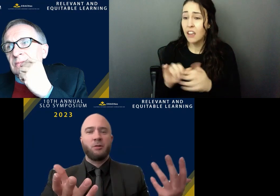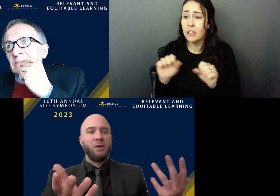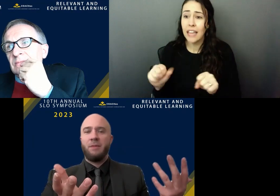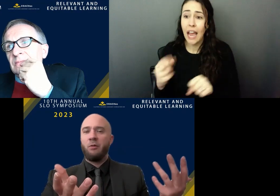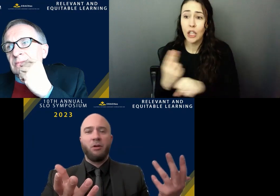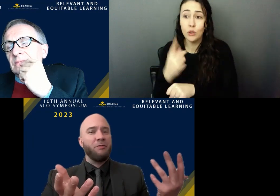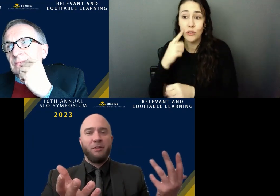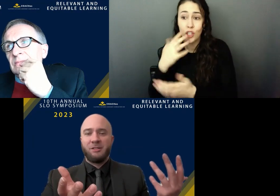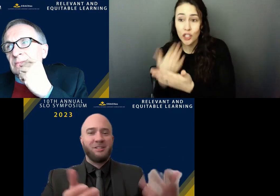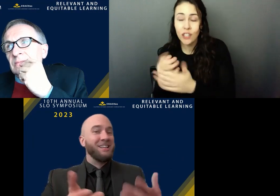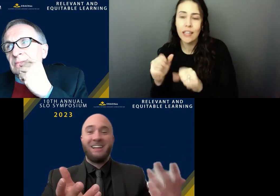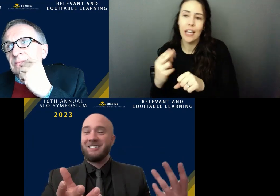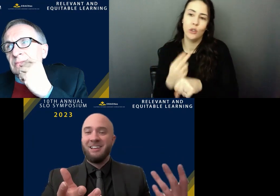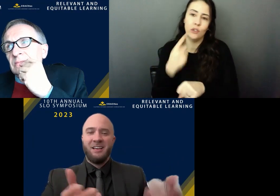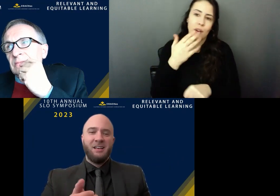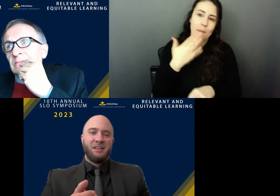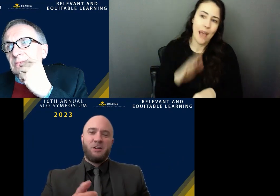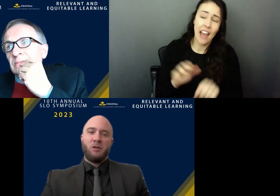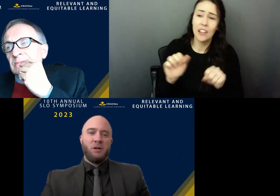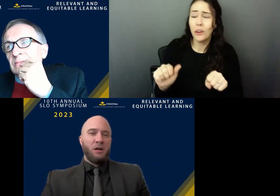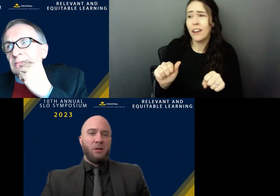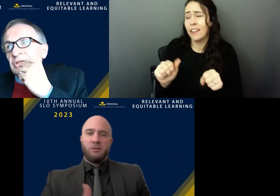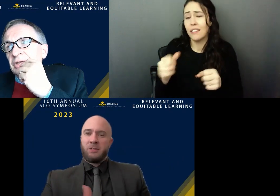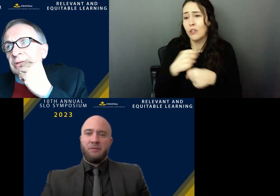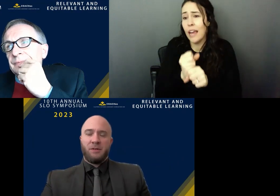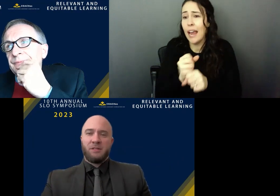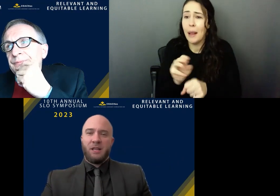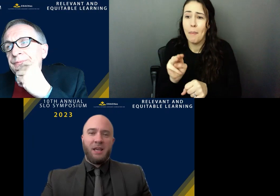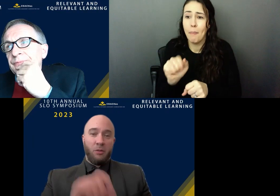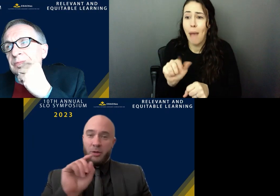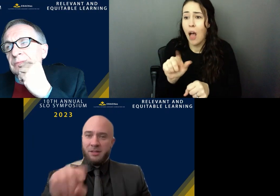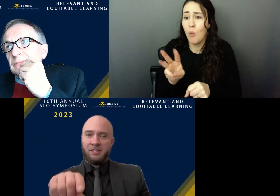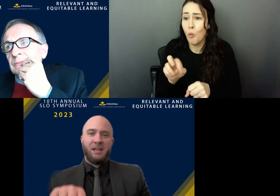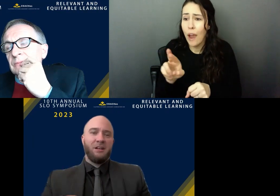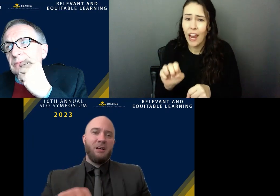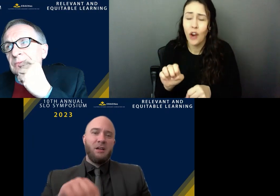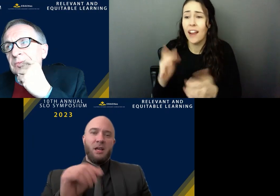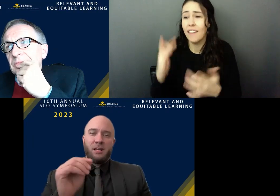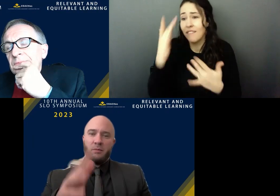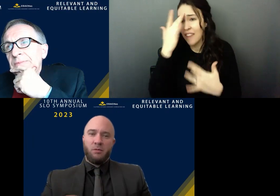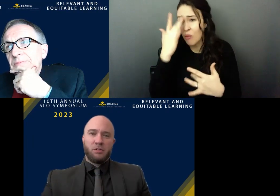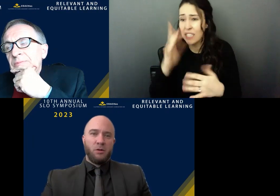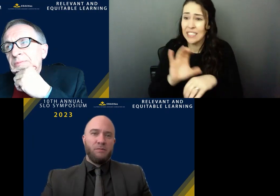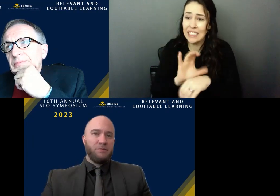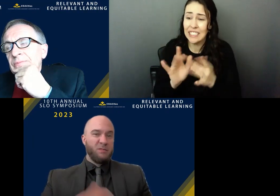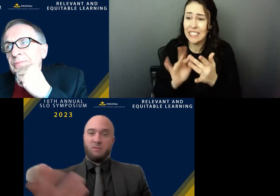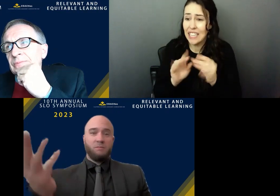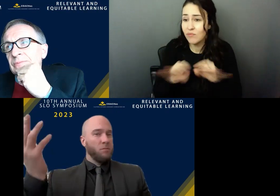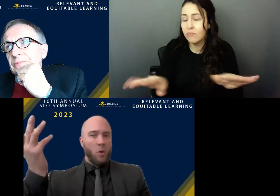have written it to create malware and viruses. Yes. You know, others have said, hey, look at this data and give me the